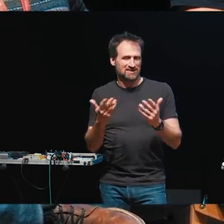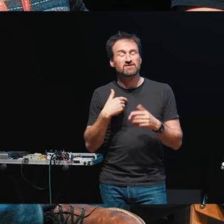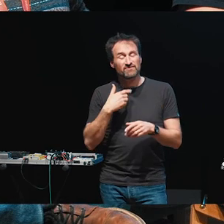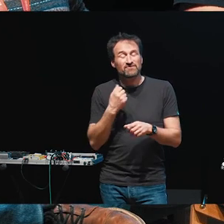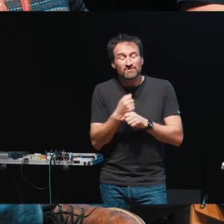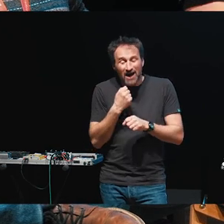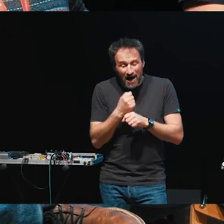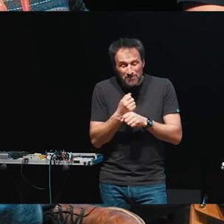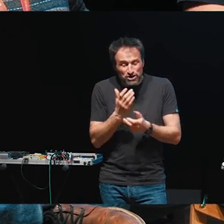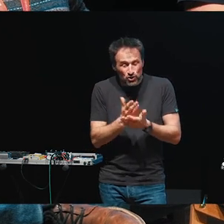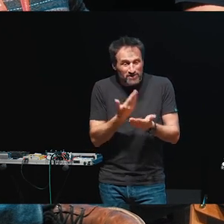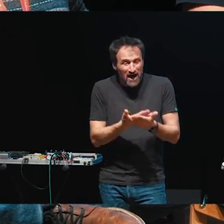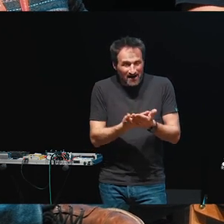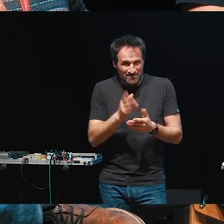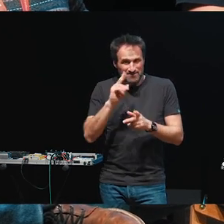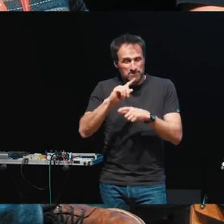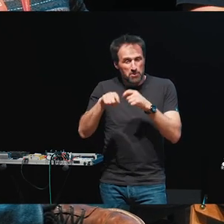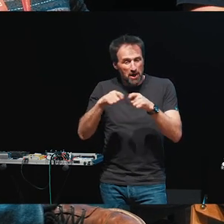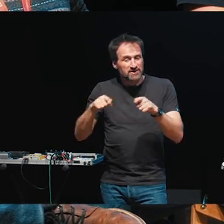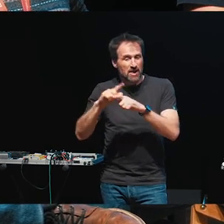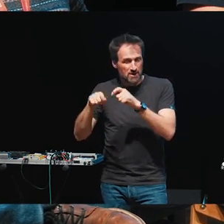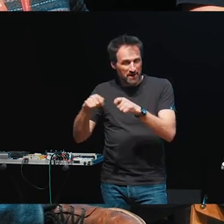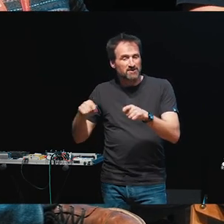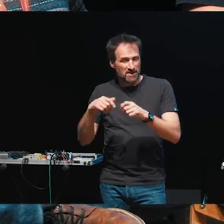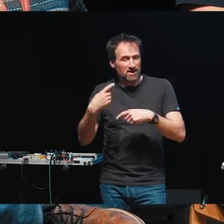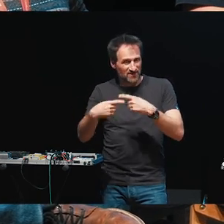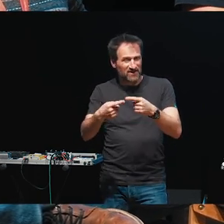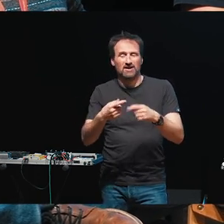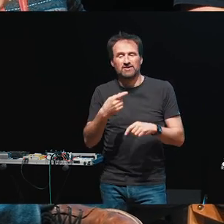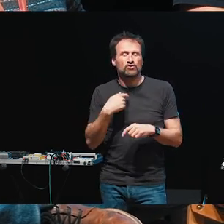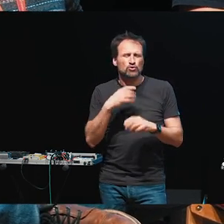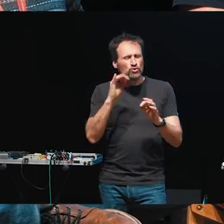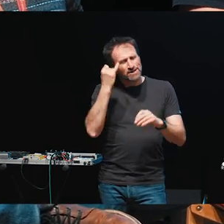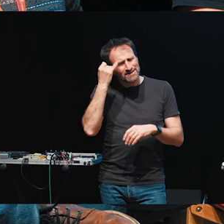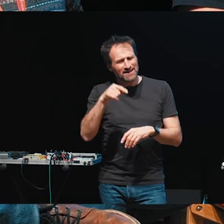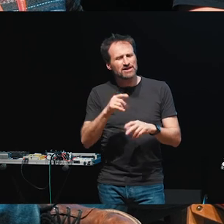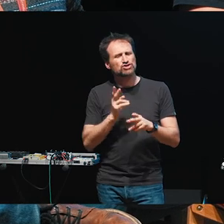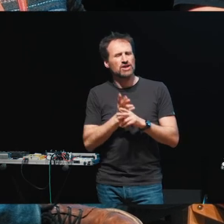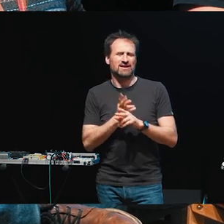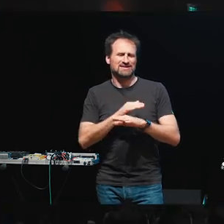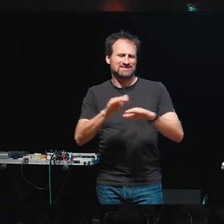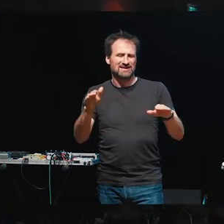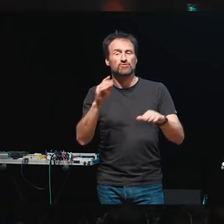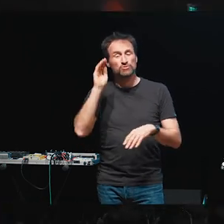and I think it's a good idea to standardize it because maybe in future